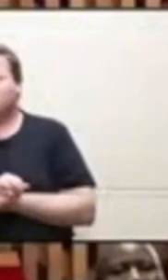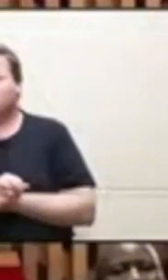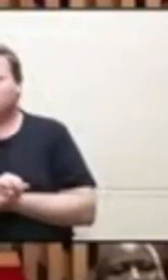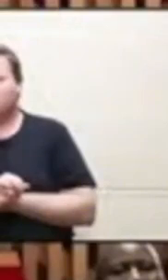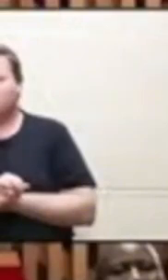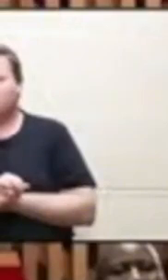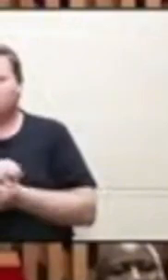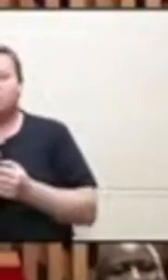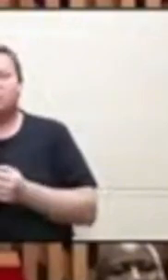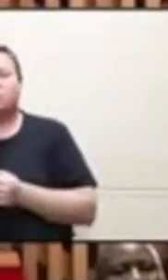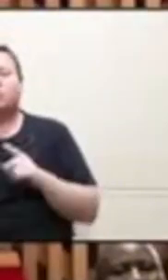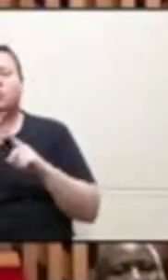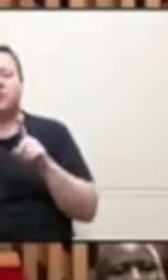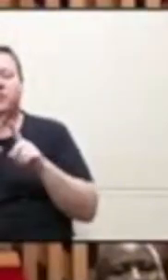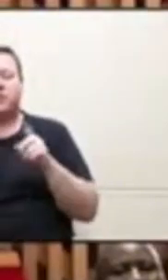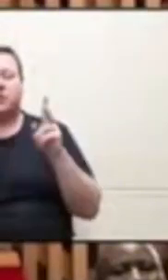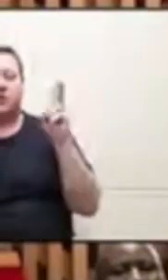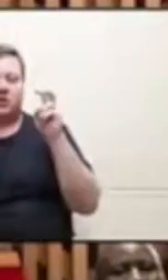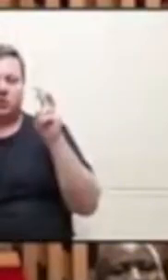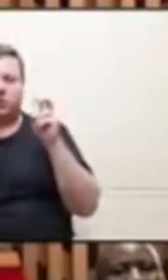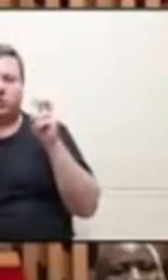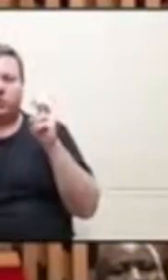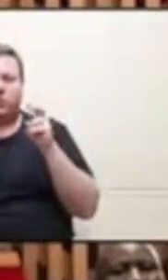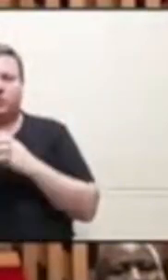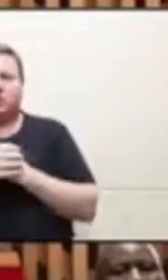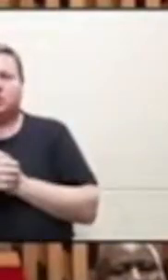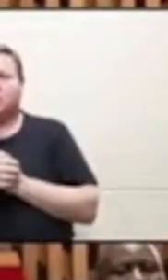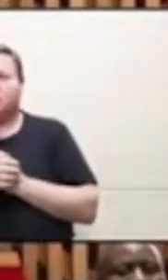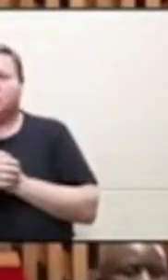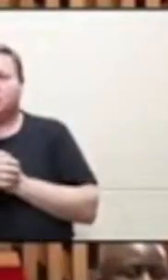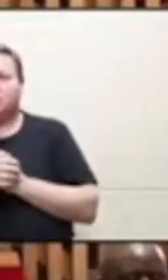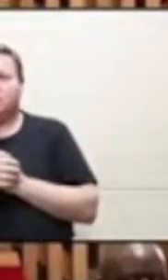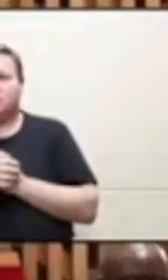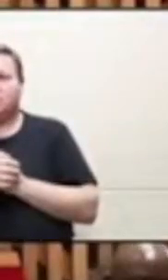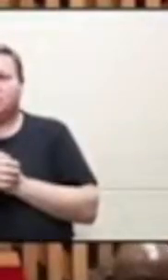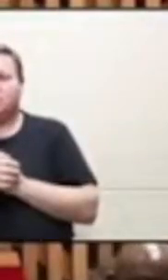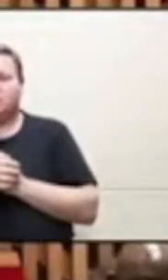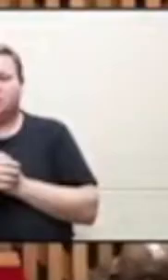different issues. The one that I'm talking to is, can I see that?